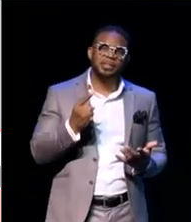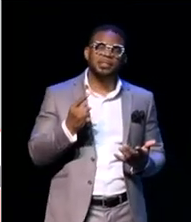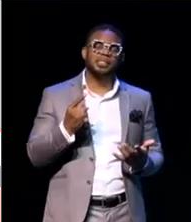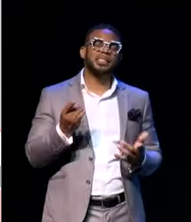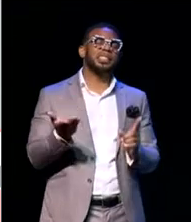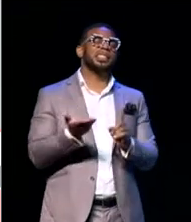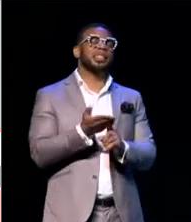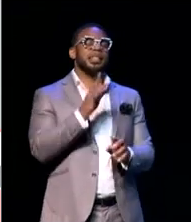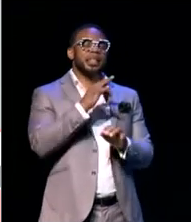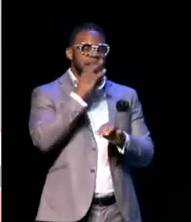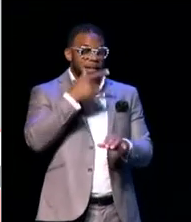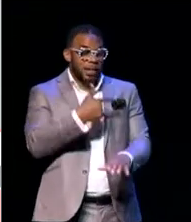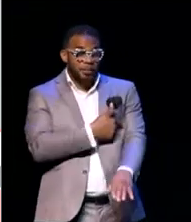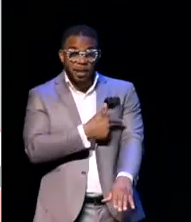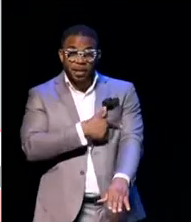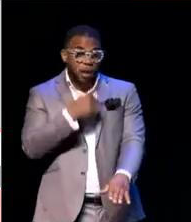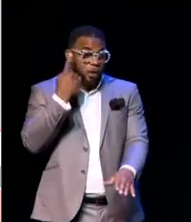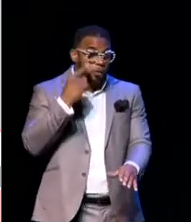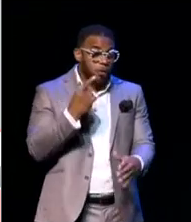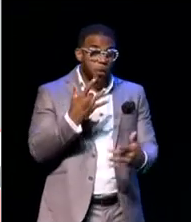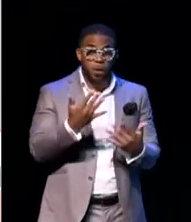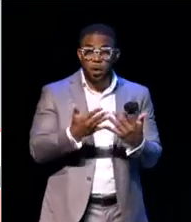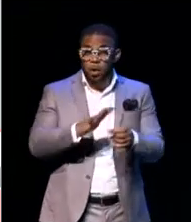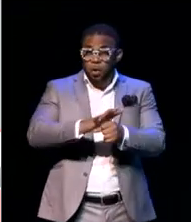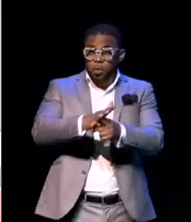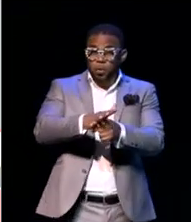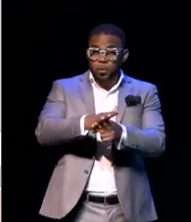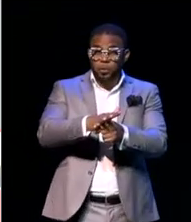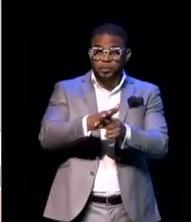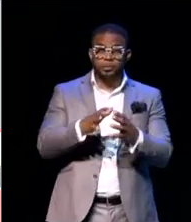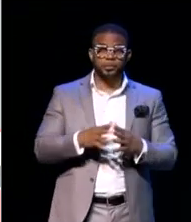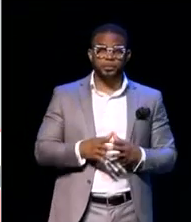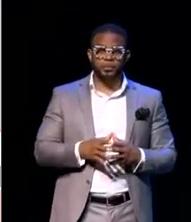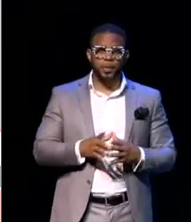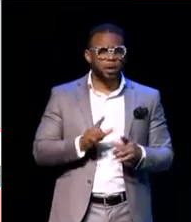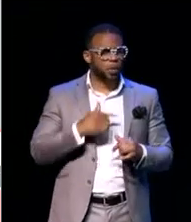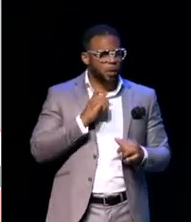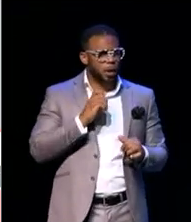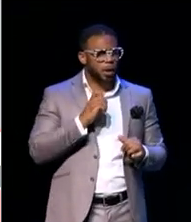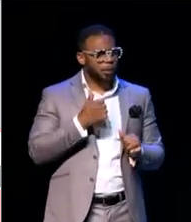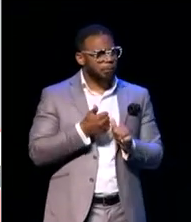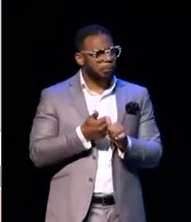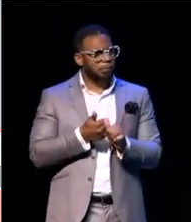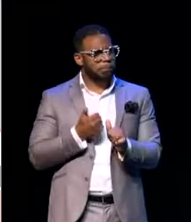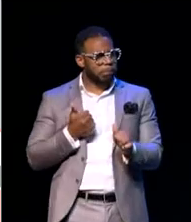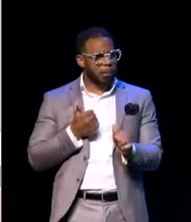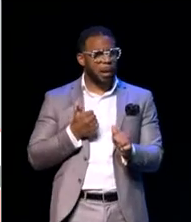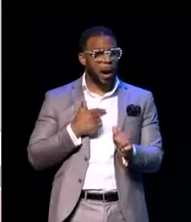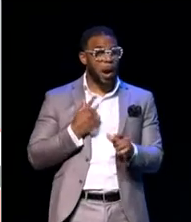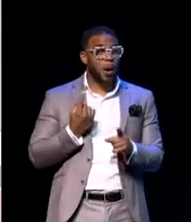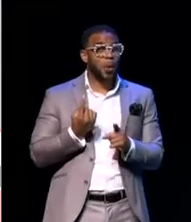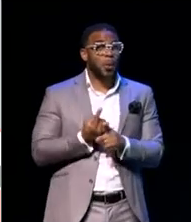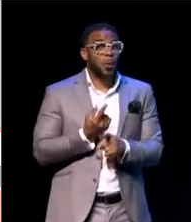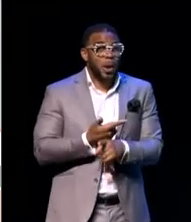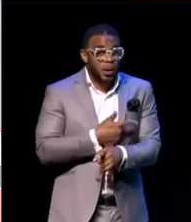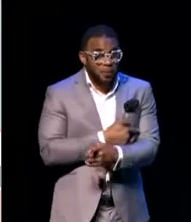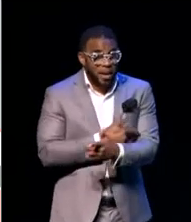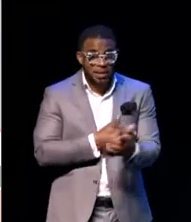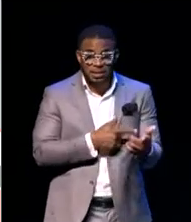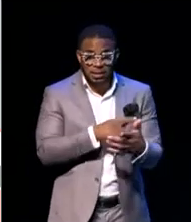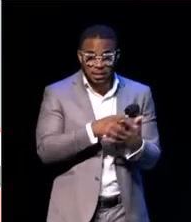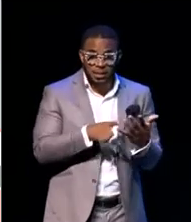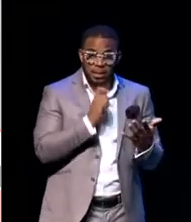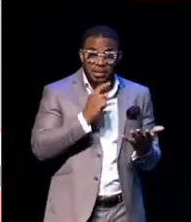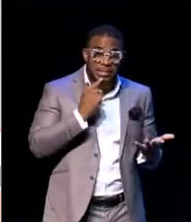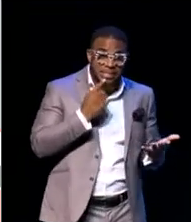getting the kids vaccinated for the COVID-19, but we're falling behind on our regular vaccinations. And